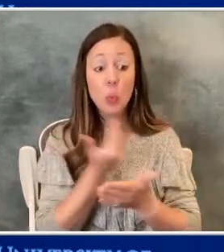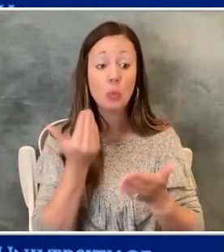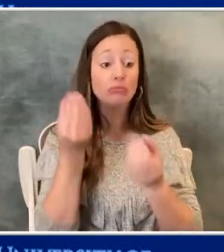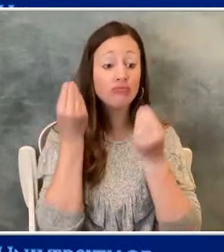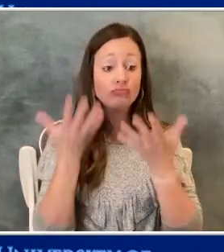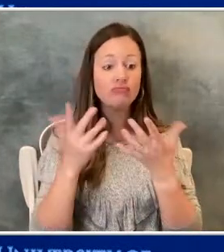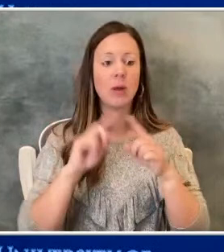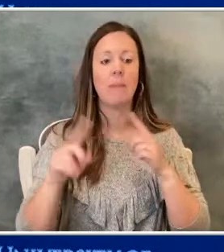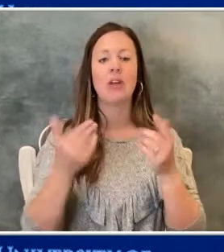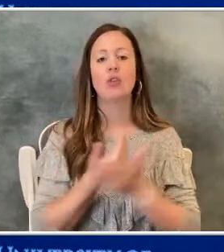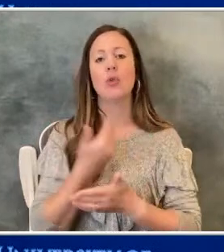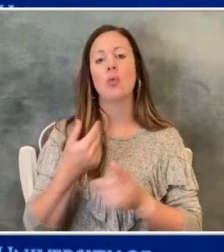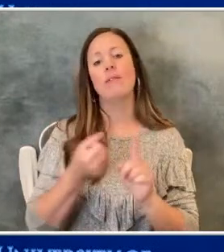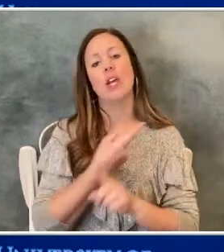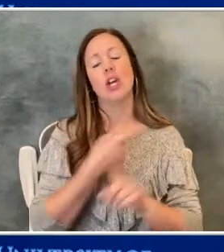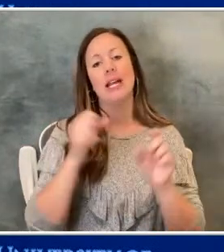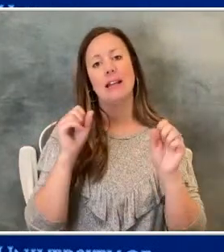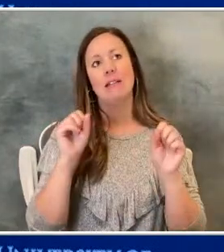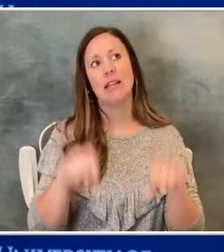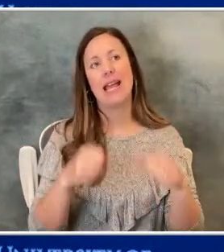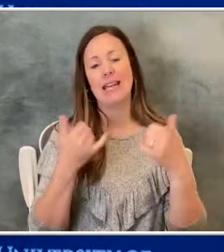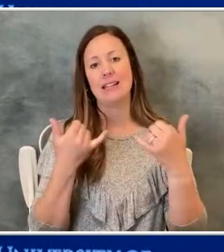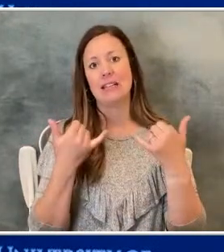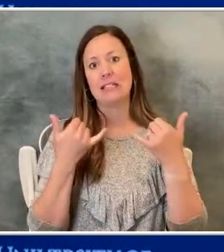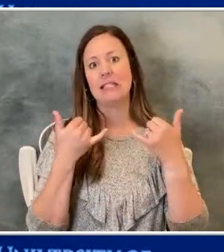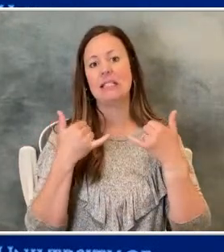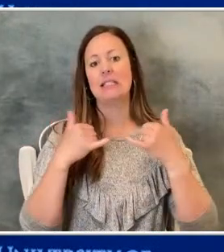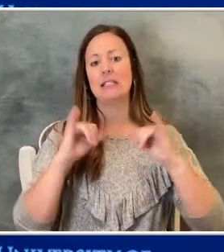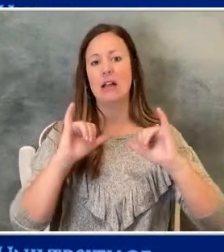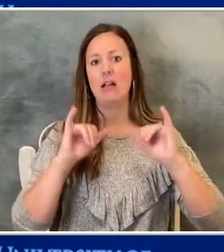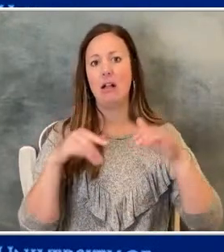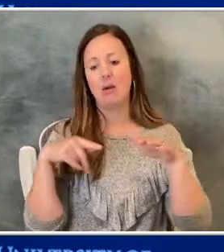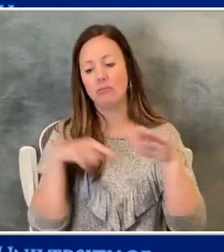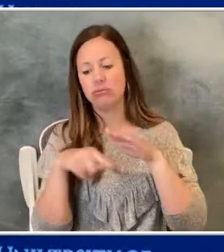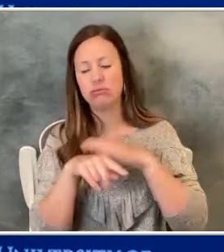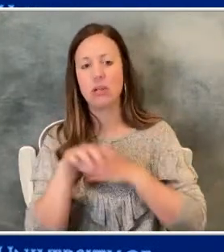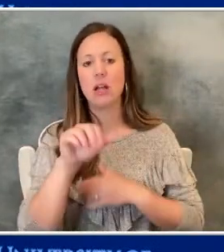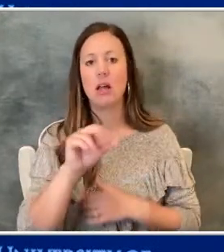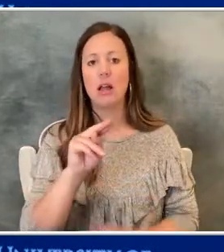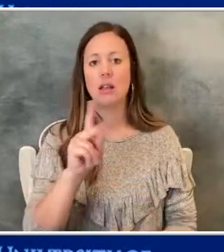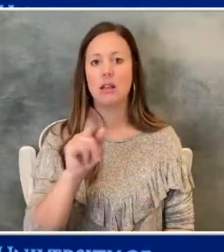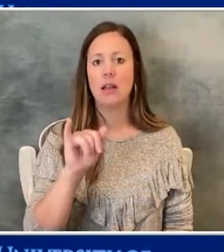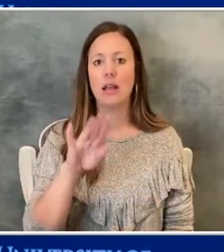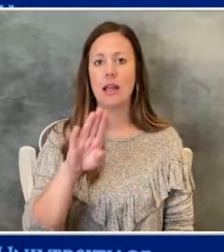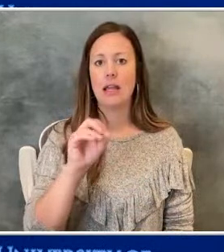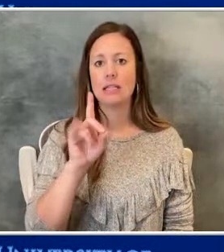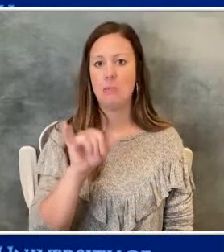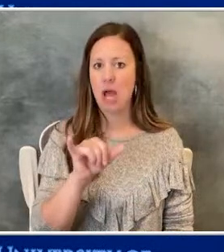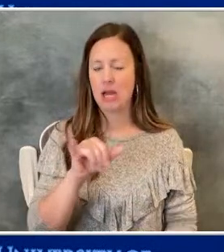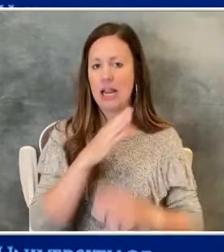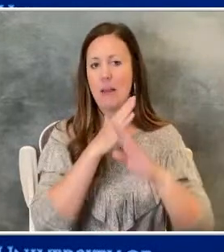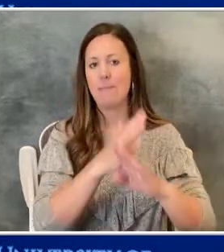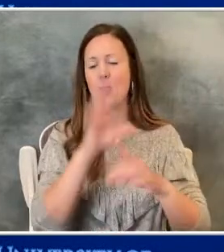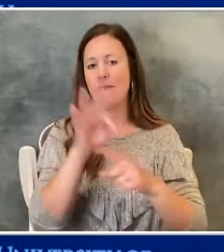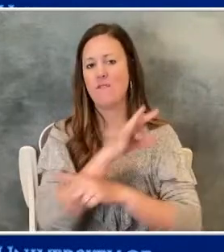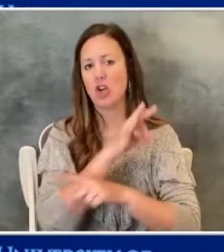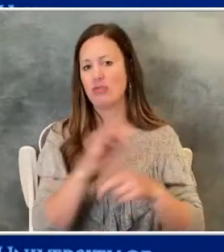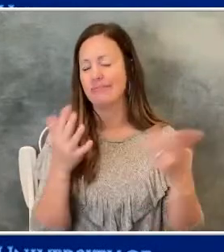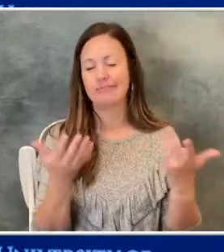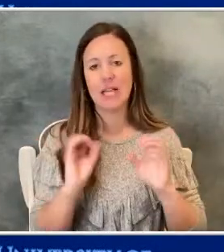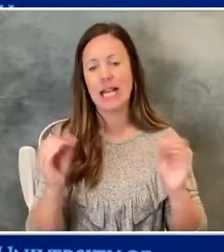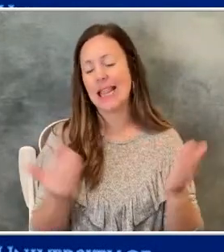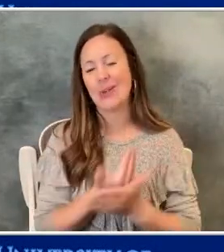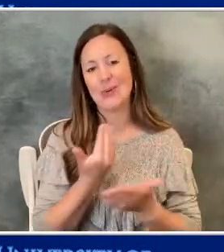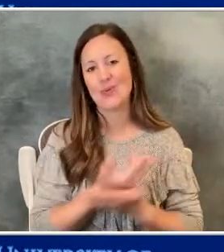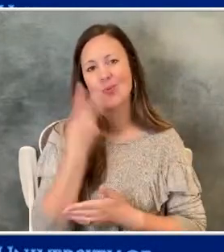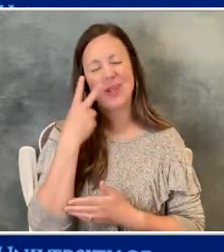variant can certainly escape those antibody immune functions that we have, which is nothing new because we've seen all the